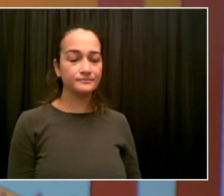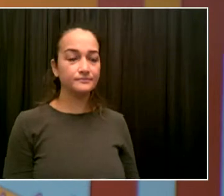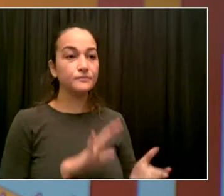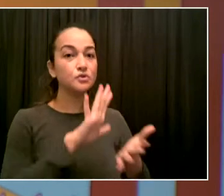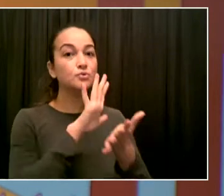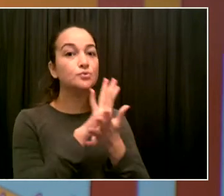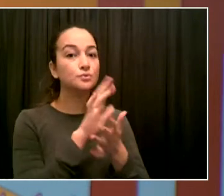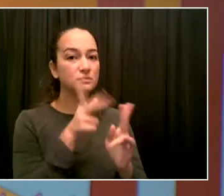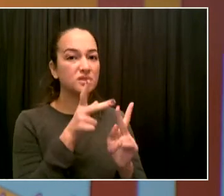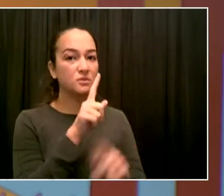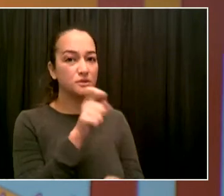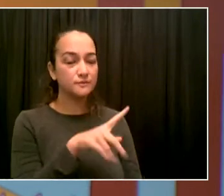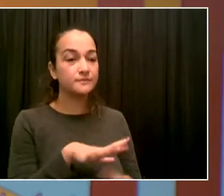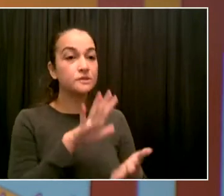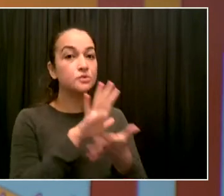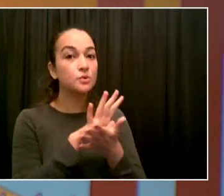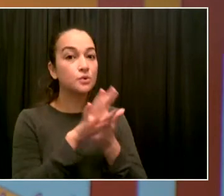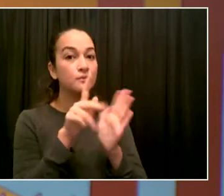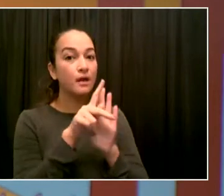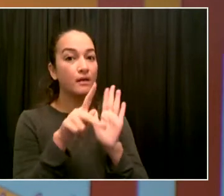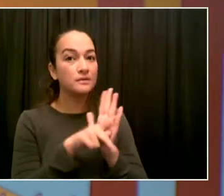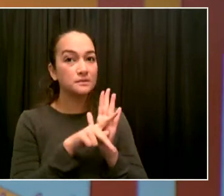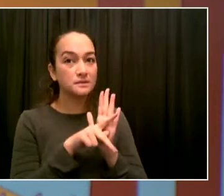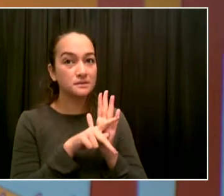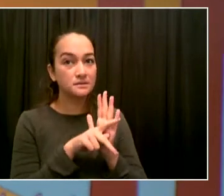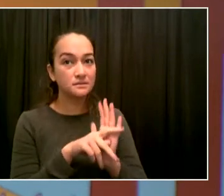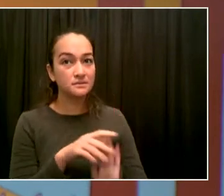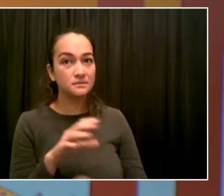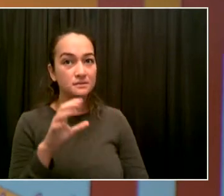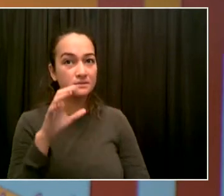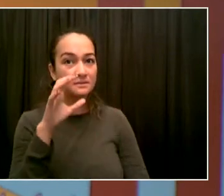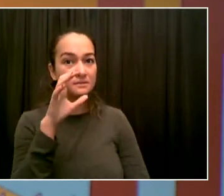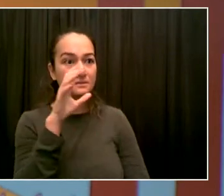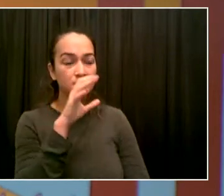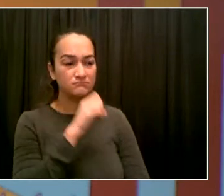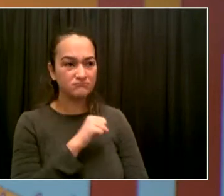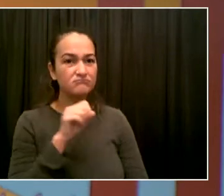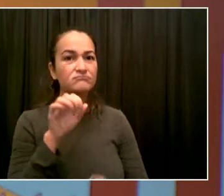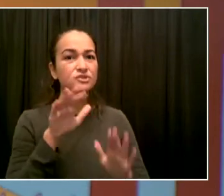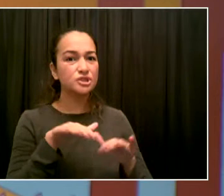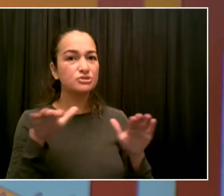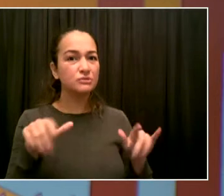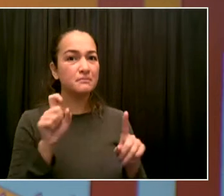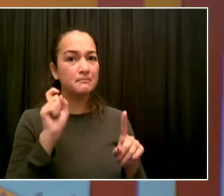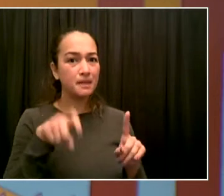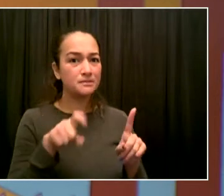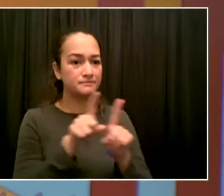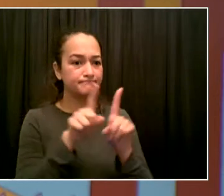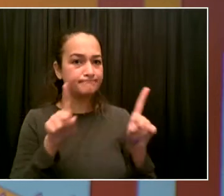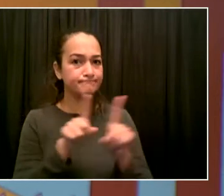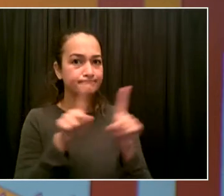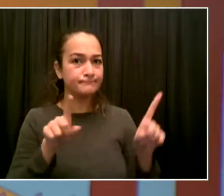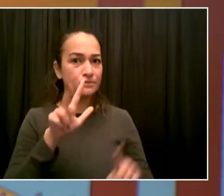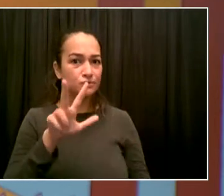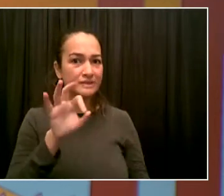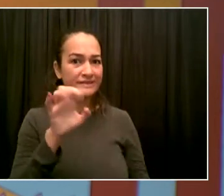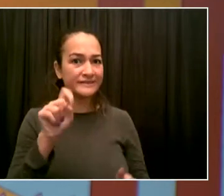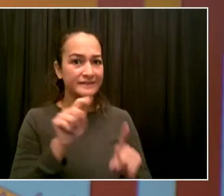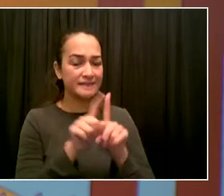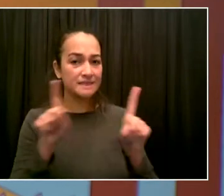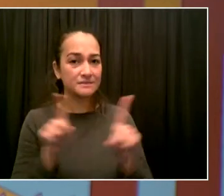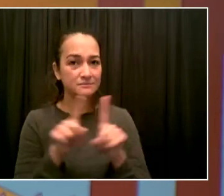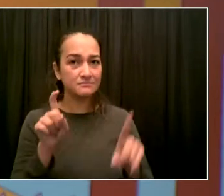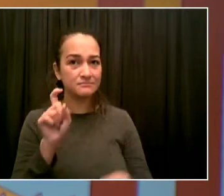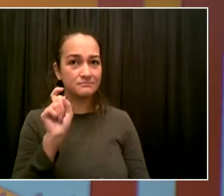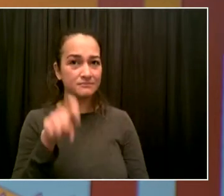hallways and even in the art classroom that Chancellor Porter visited on Friday. Students were sitting right next to each other at shared tables. It's